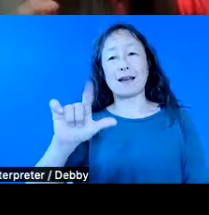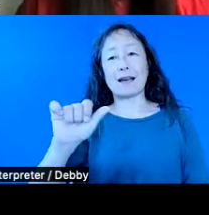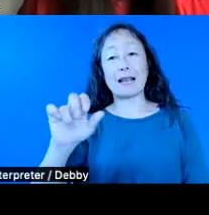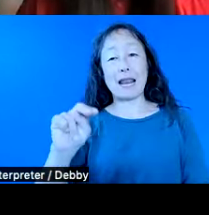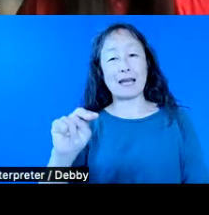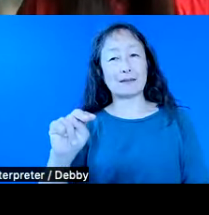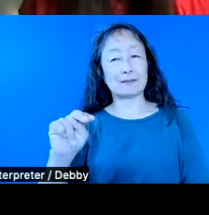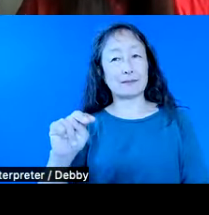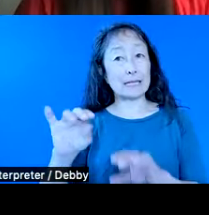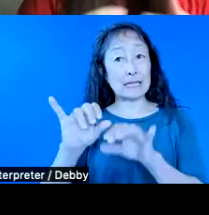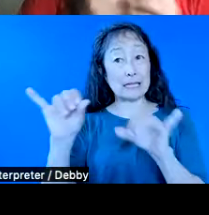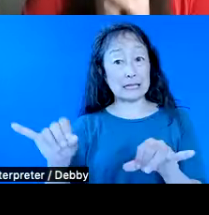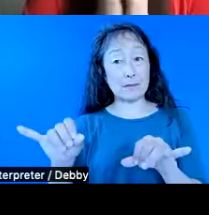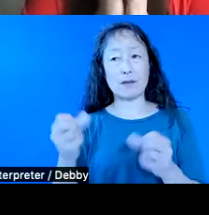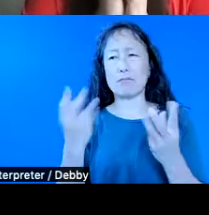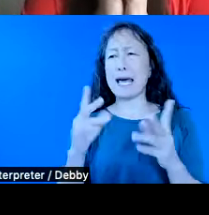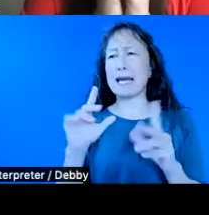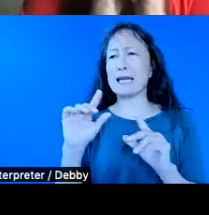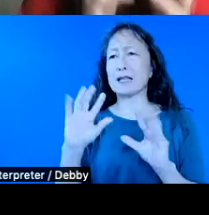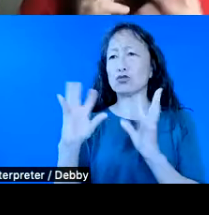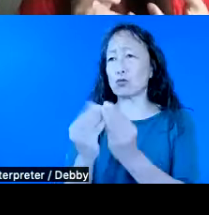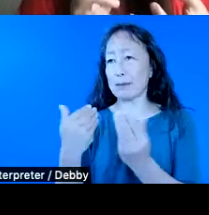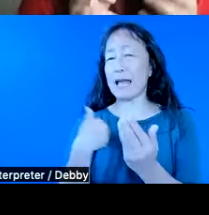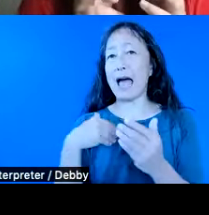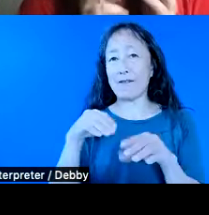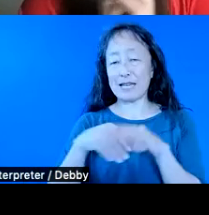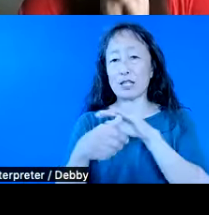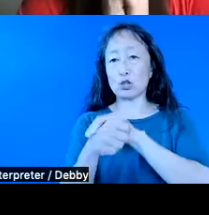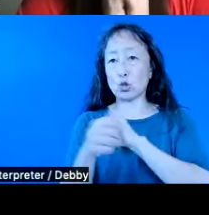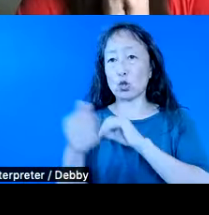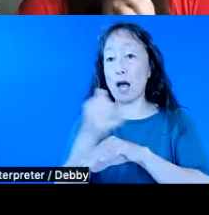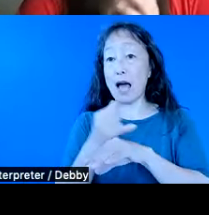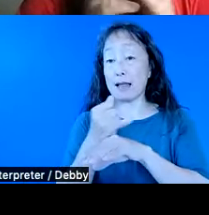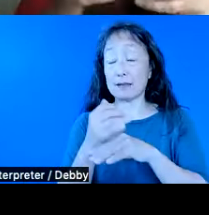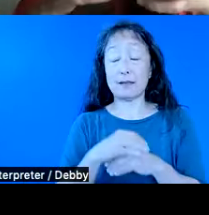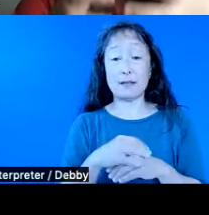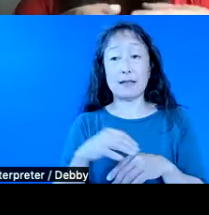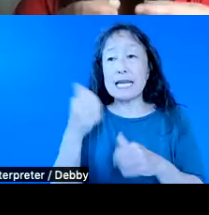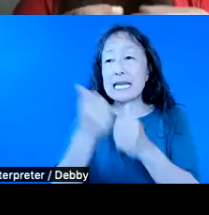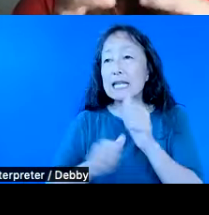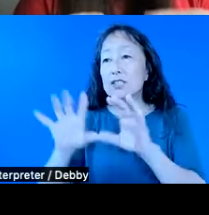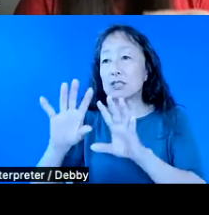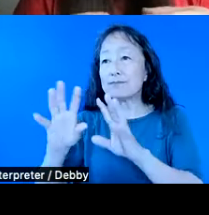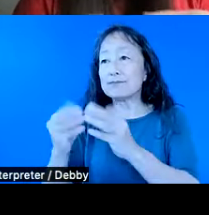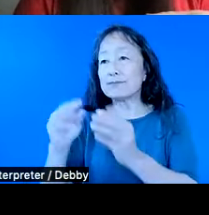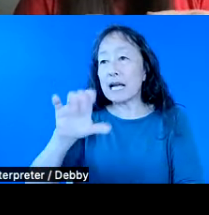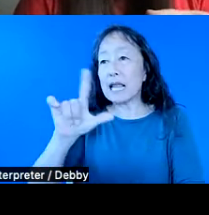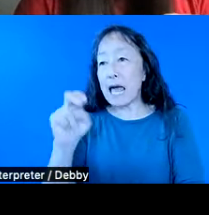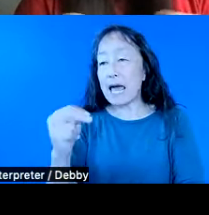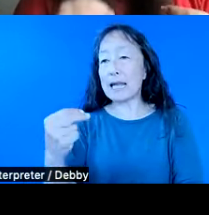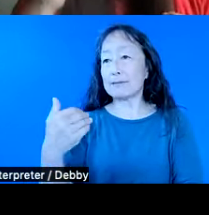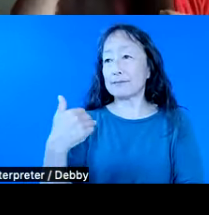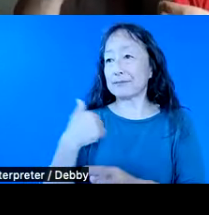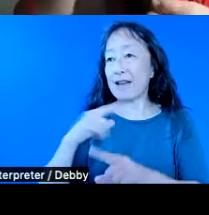all across Turtle Island have, where all the different clans represent a different space, a different role that you have within your